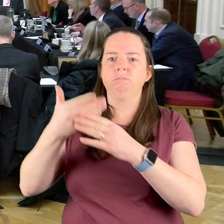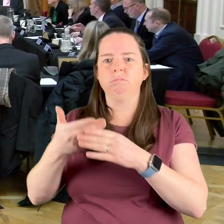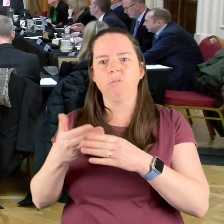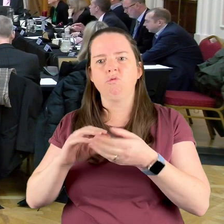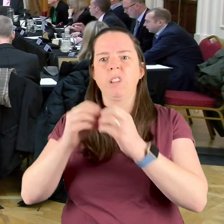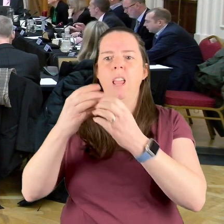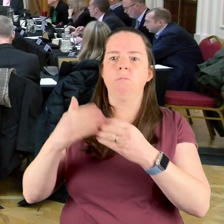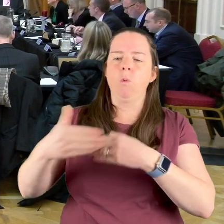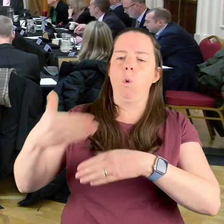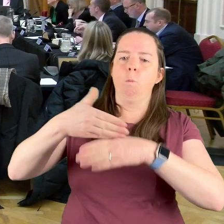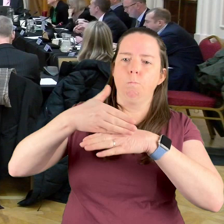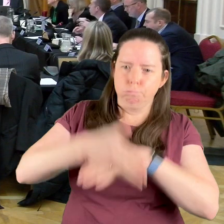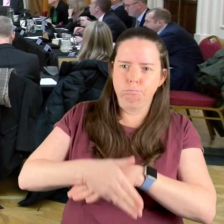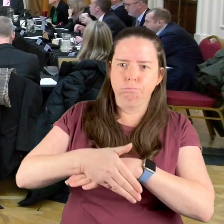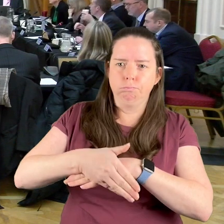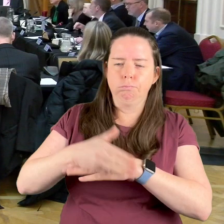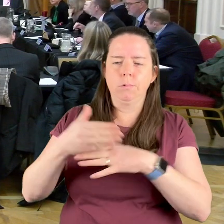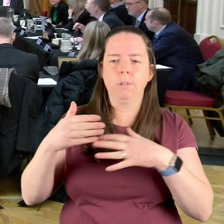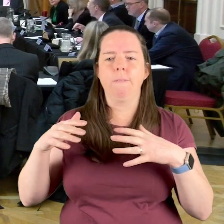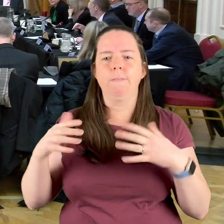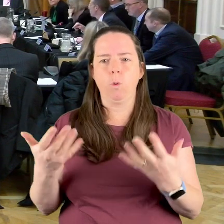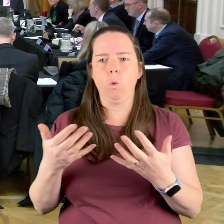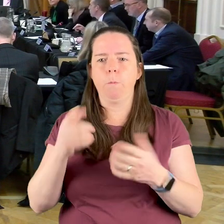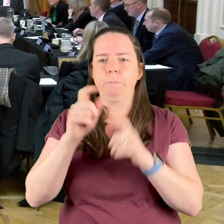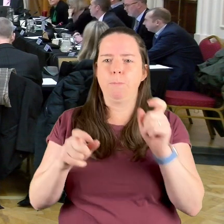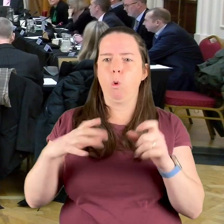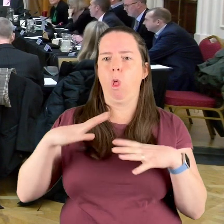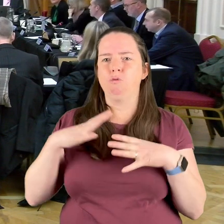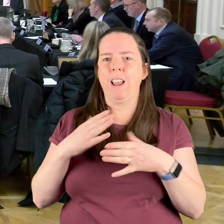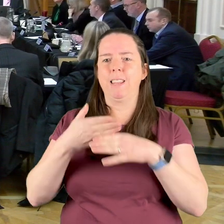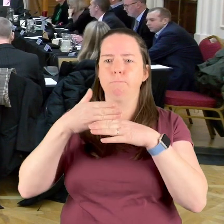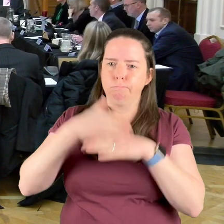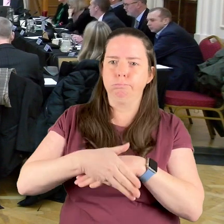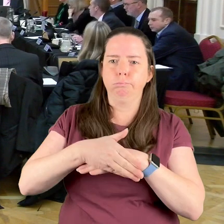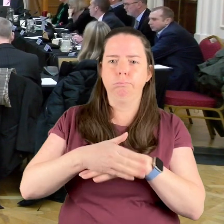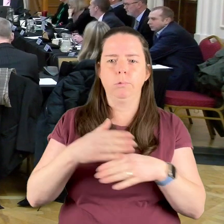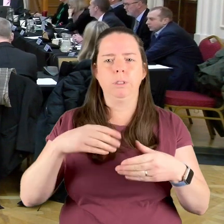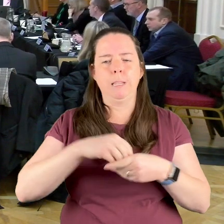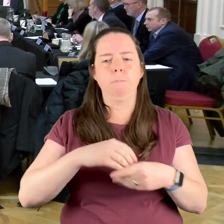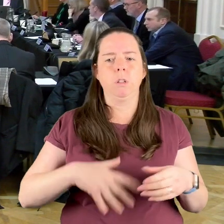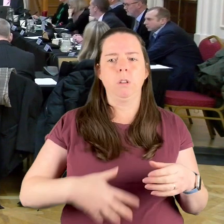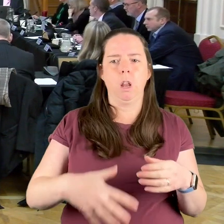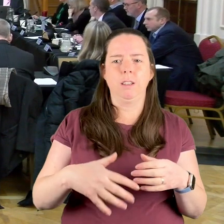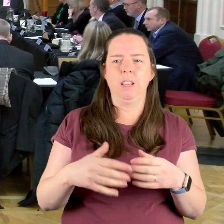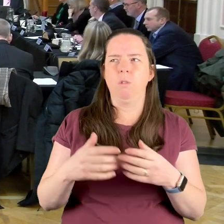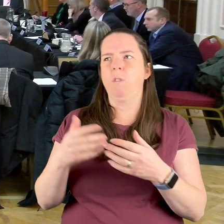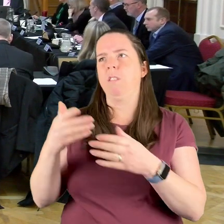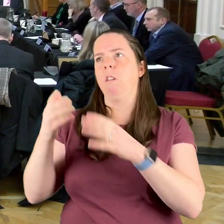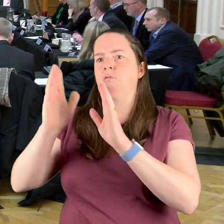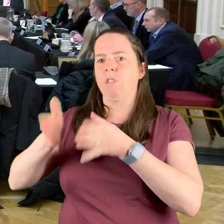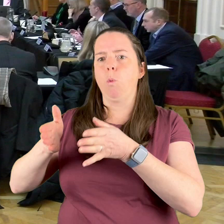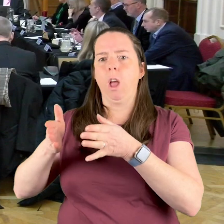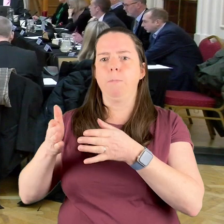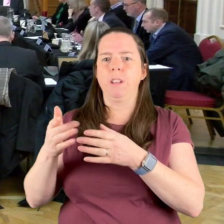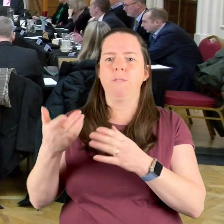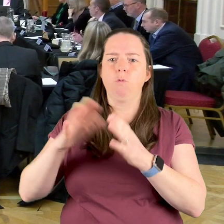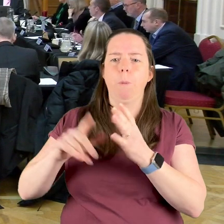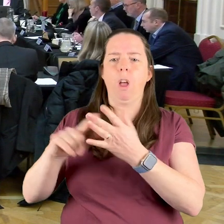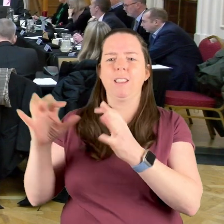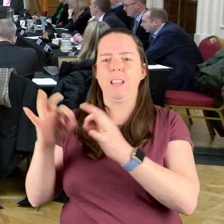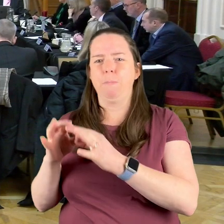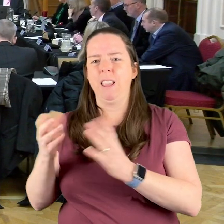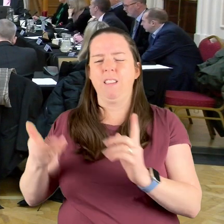layer that creates more work for pretty stretched people within maternity, with another set